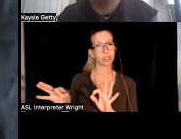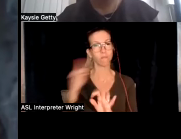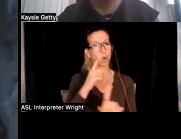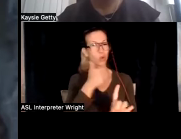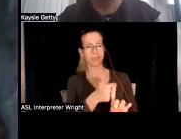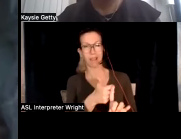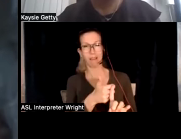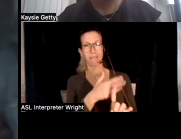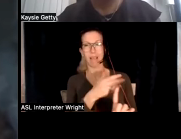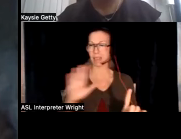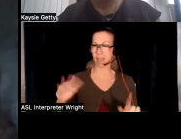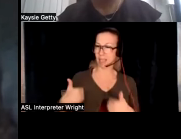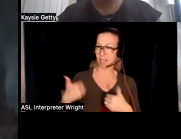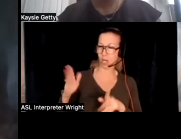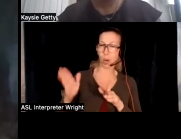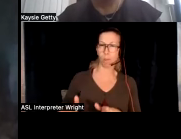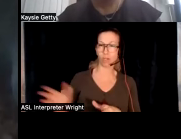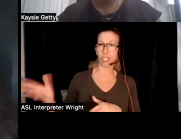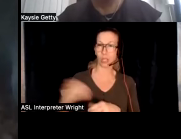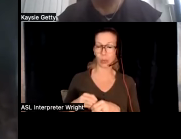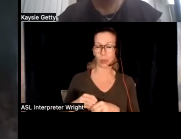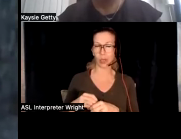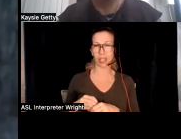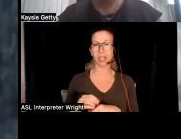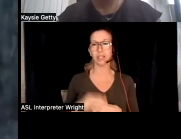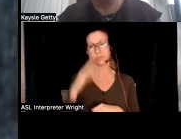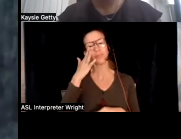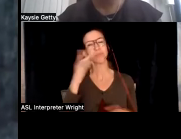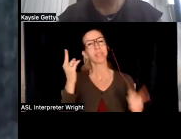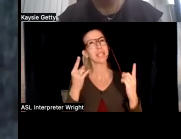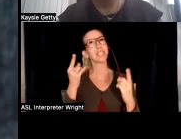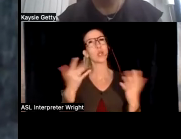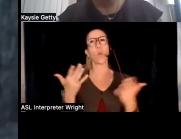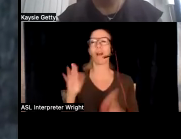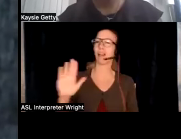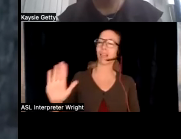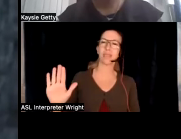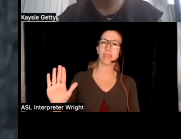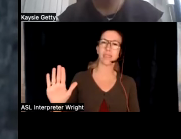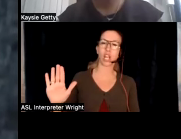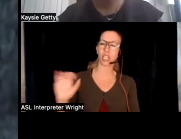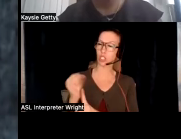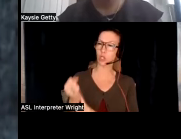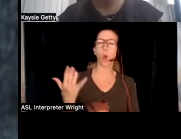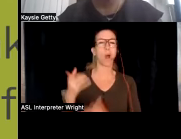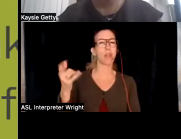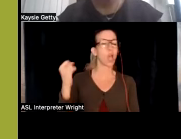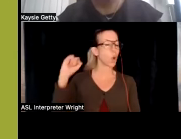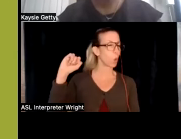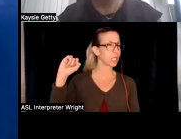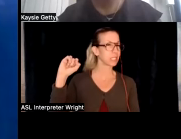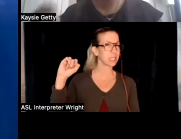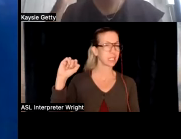they're included in the room, which we hope they are, which is to consider what in their situation they might be protesting against. What's the real